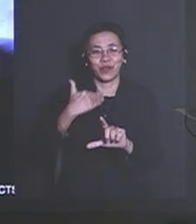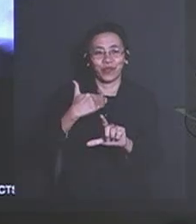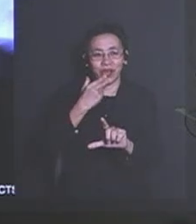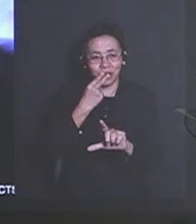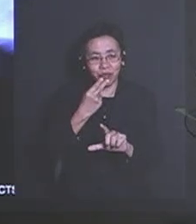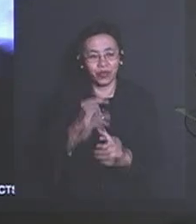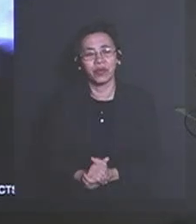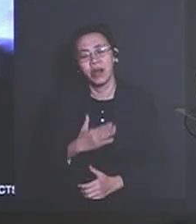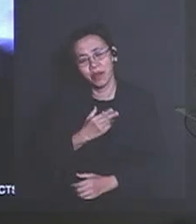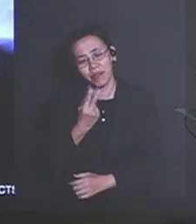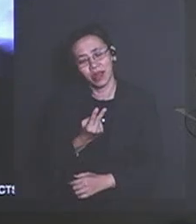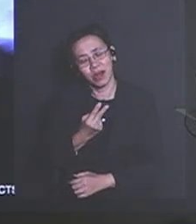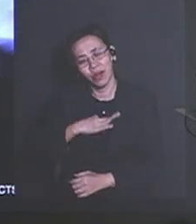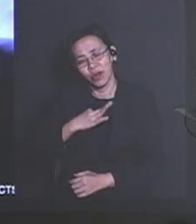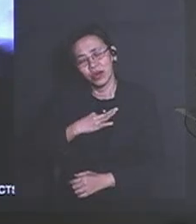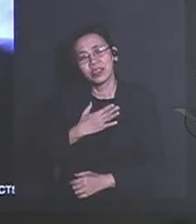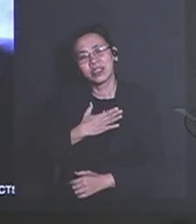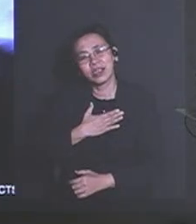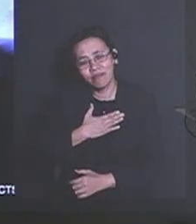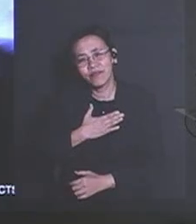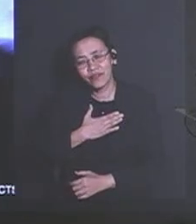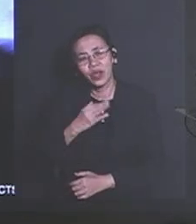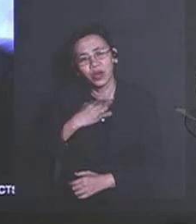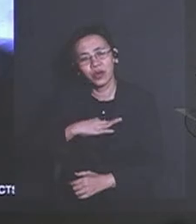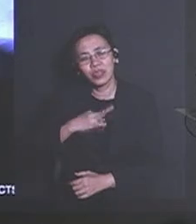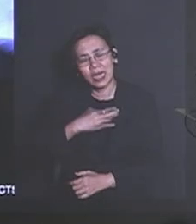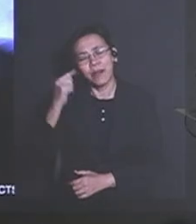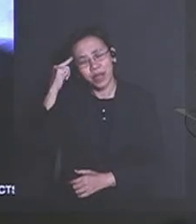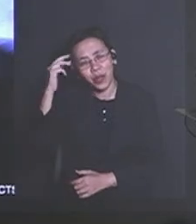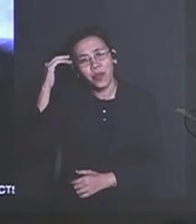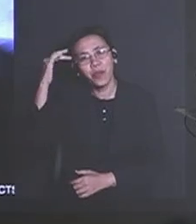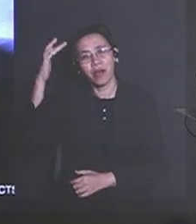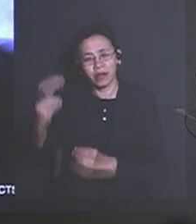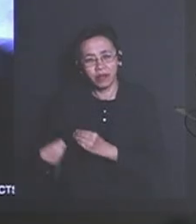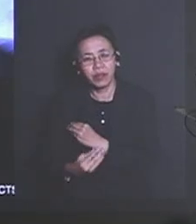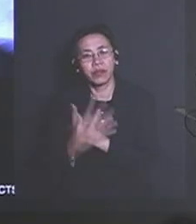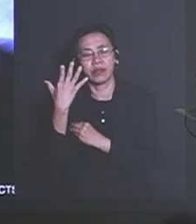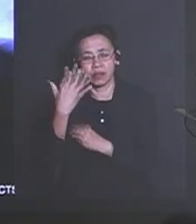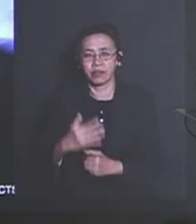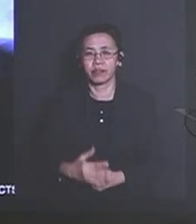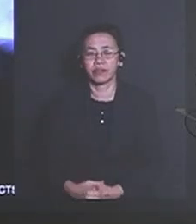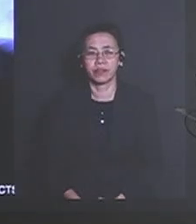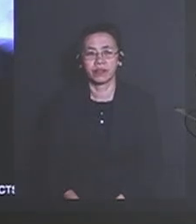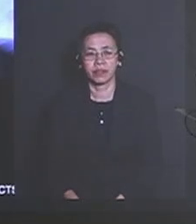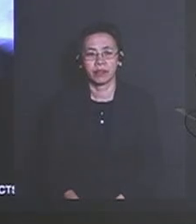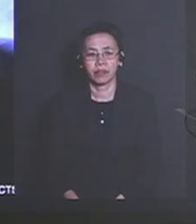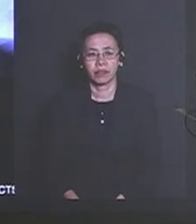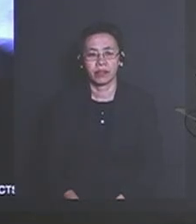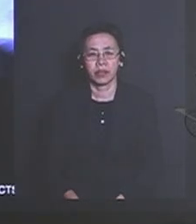is a possibility that the building has slowly and calmly integrated with students day by day.